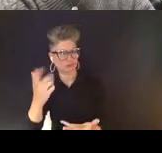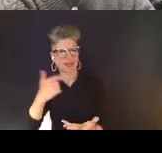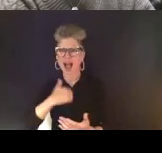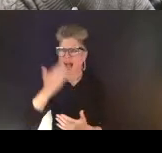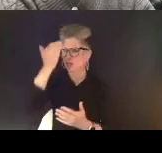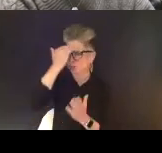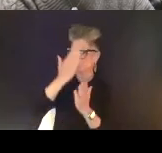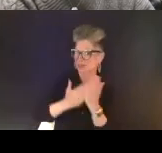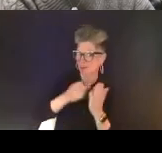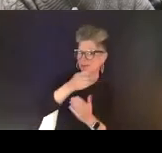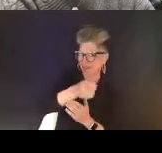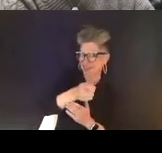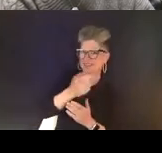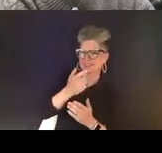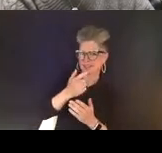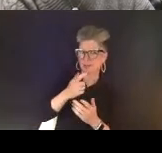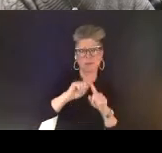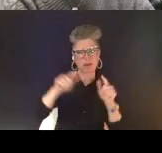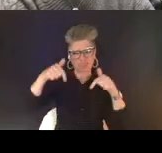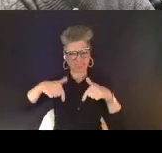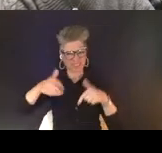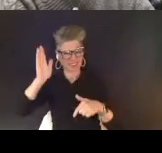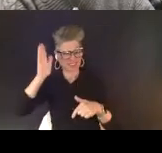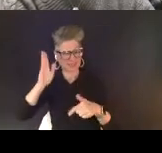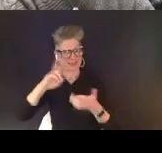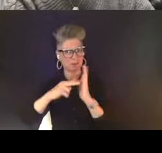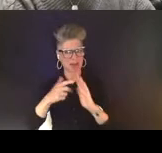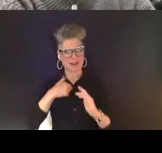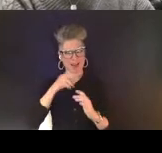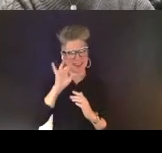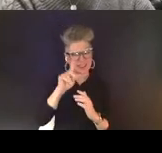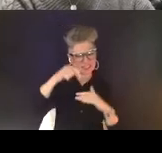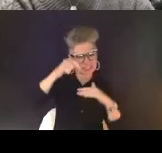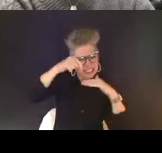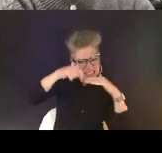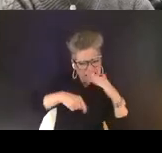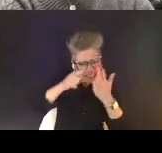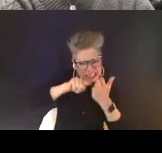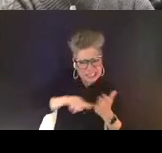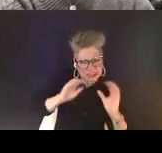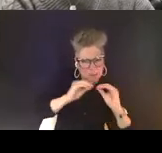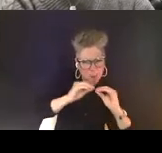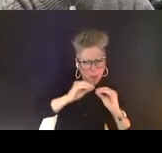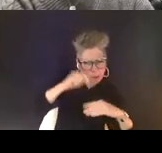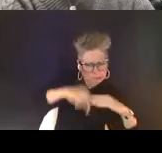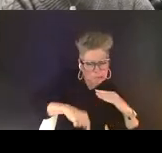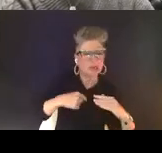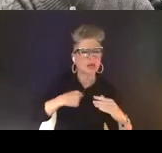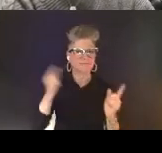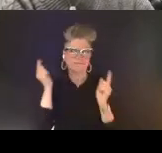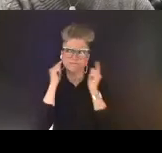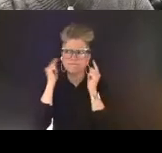this over the last year, but really this talk prompted me to look into it a bit more. I've heard a number of people's concerns